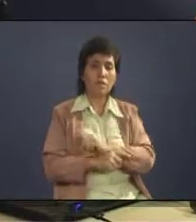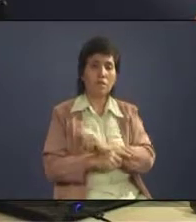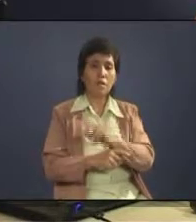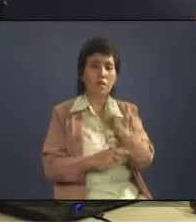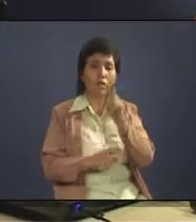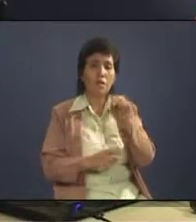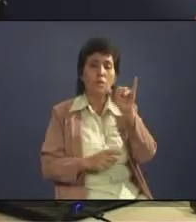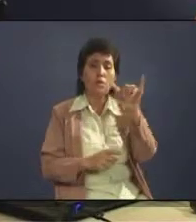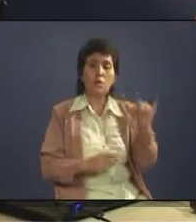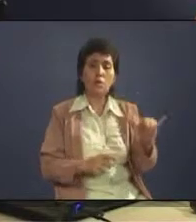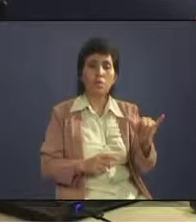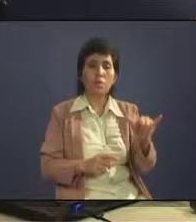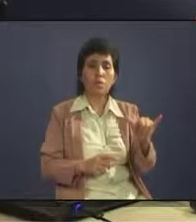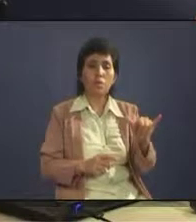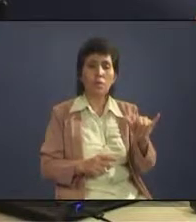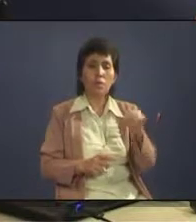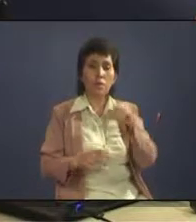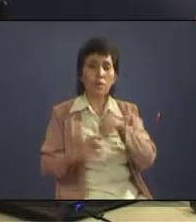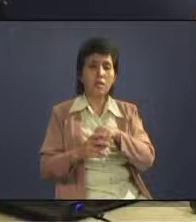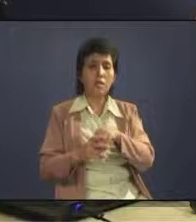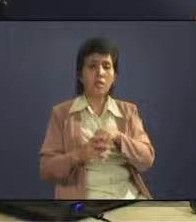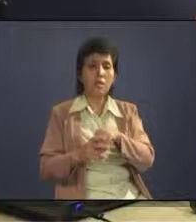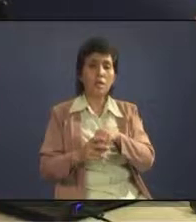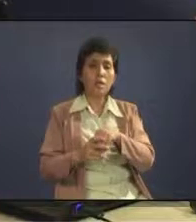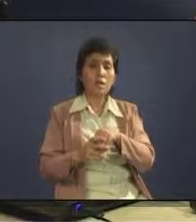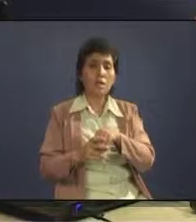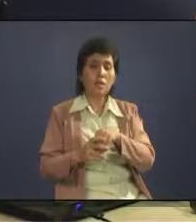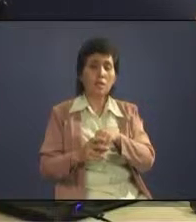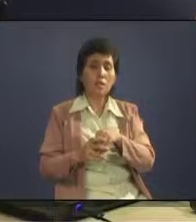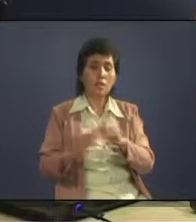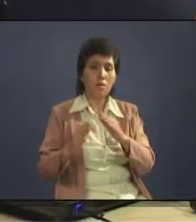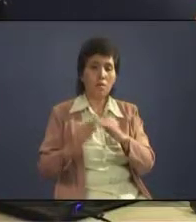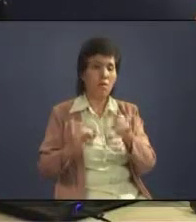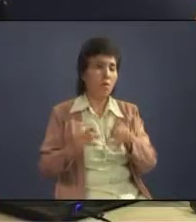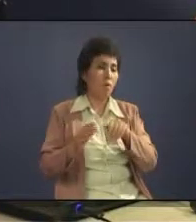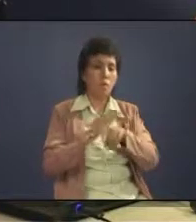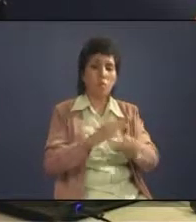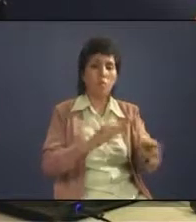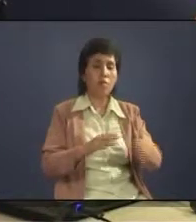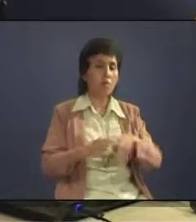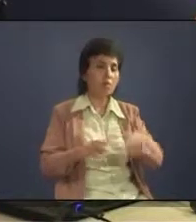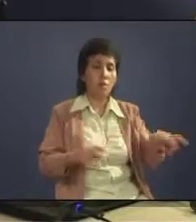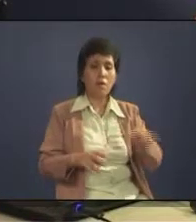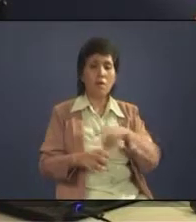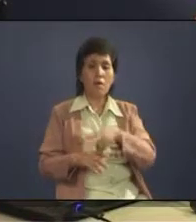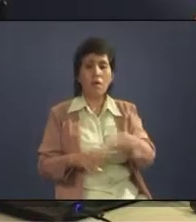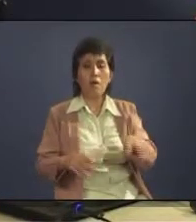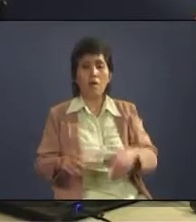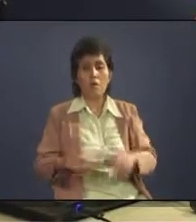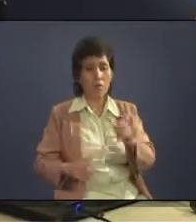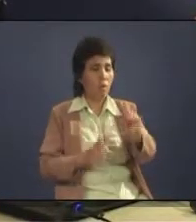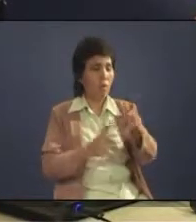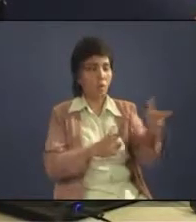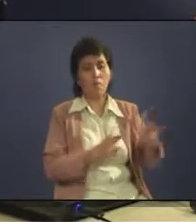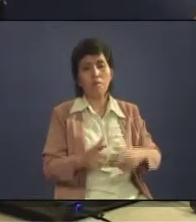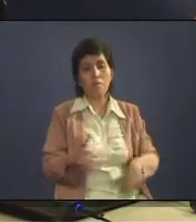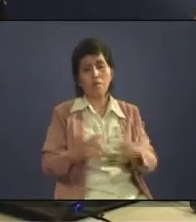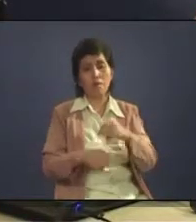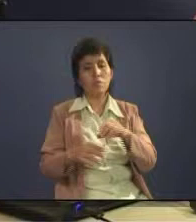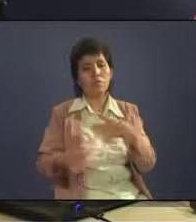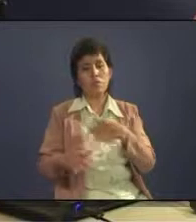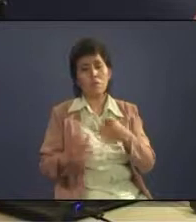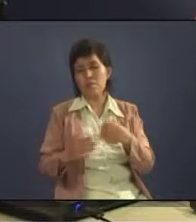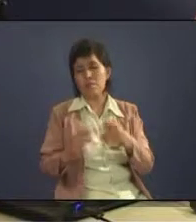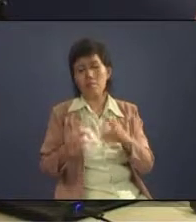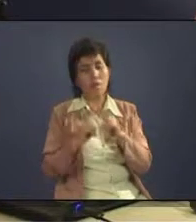people kill each other in a neighborhood, okay? You can just walk and people just take out a gun and point and shoot at you and